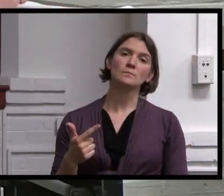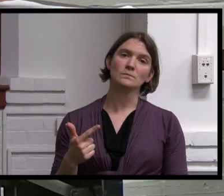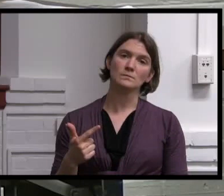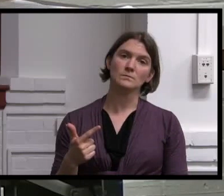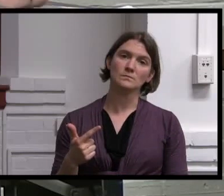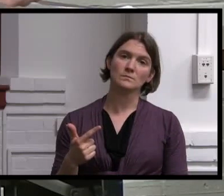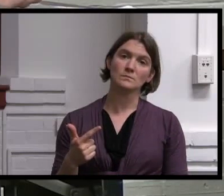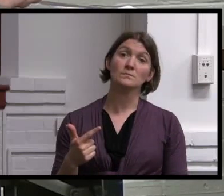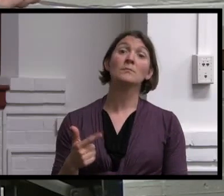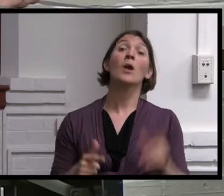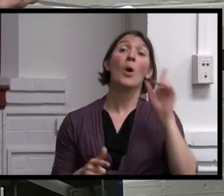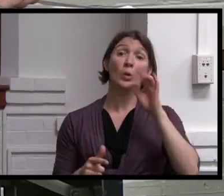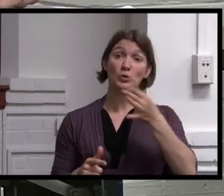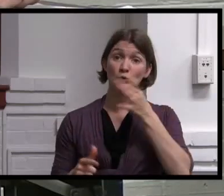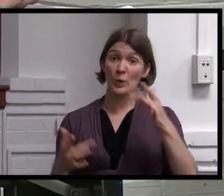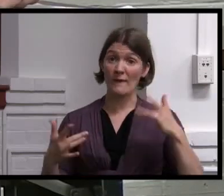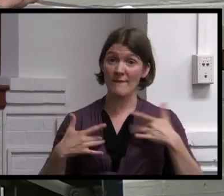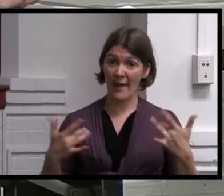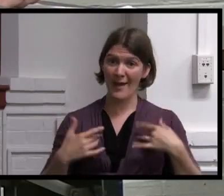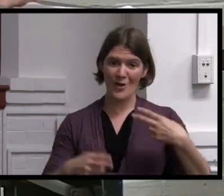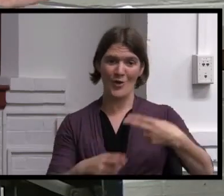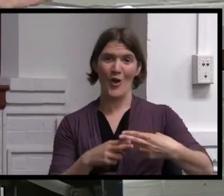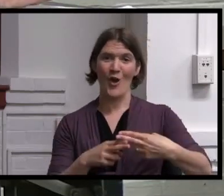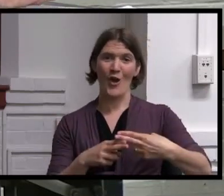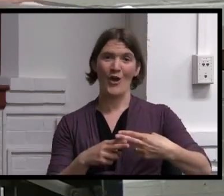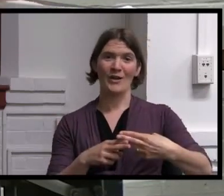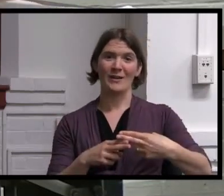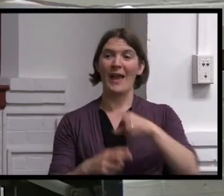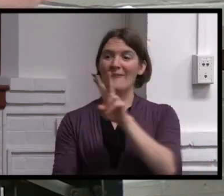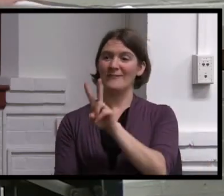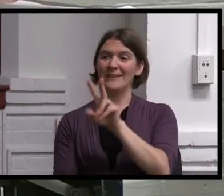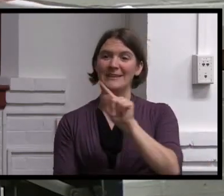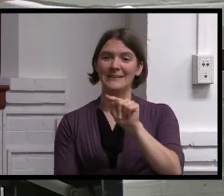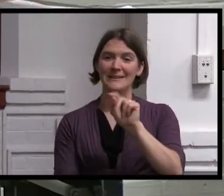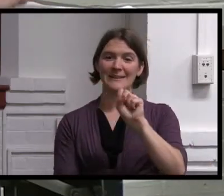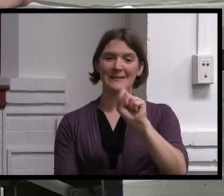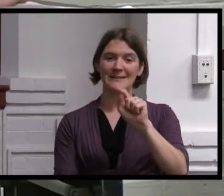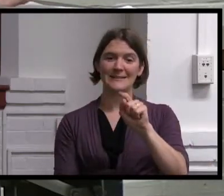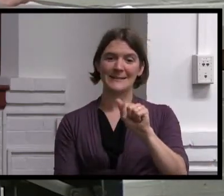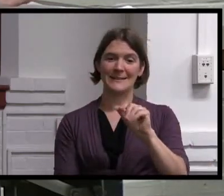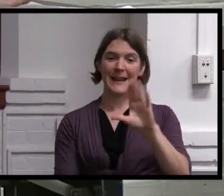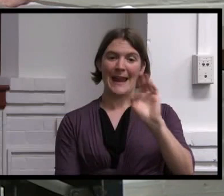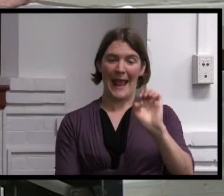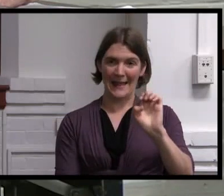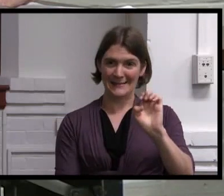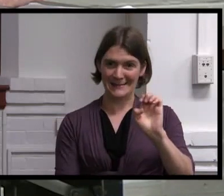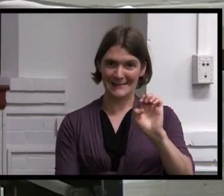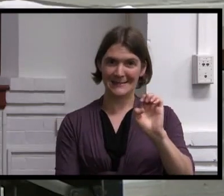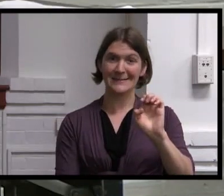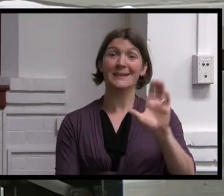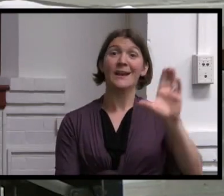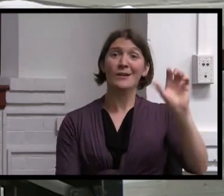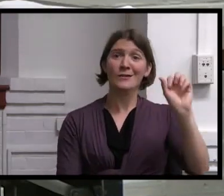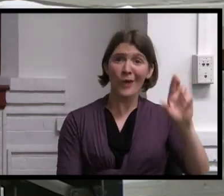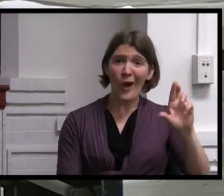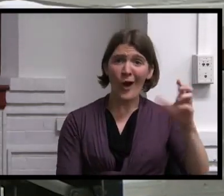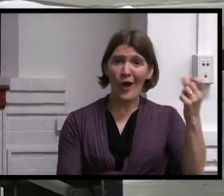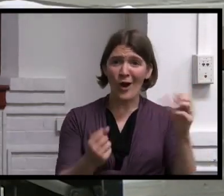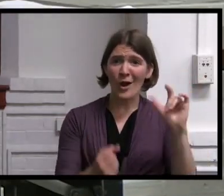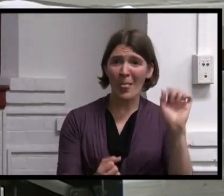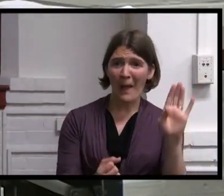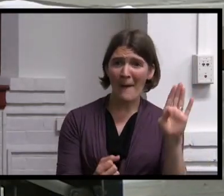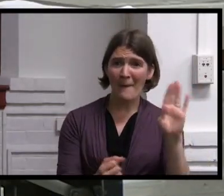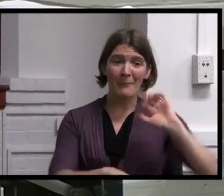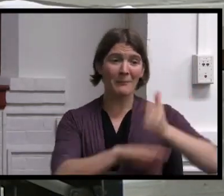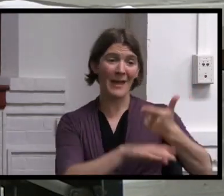We have an event coming up. It's called, it's VT Stance. It's a car club. They're a nonprofit car club based